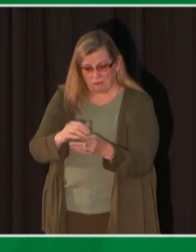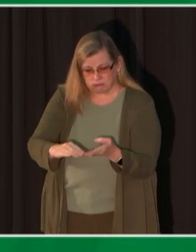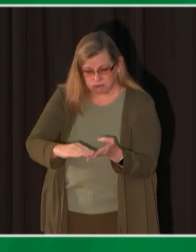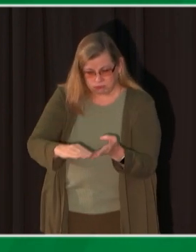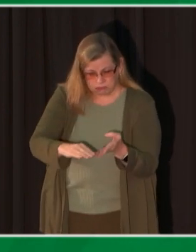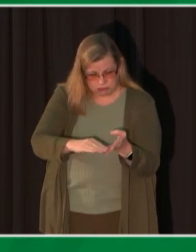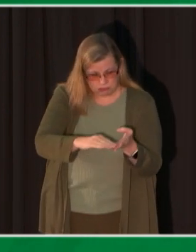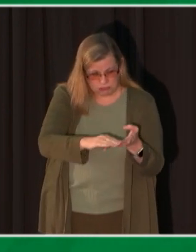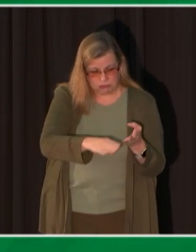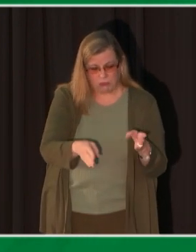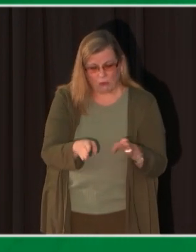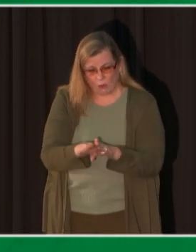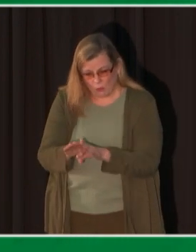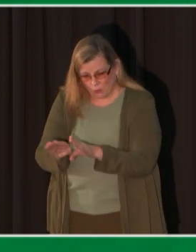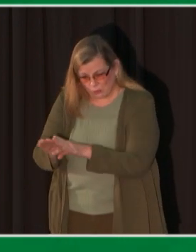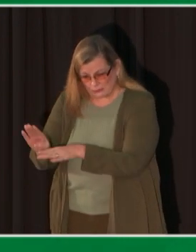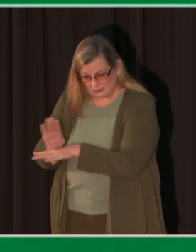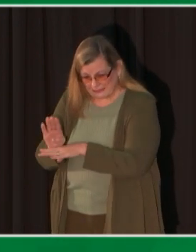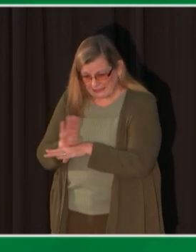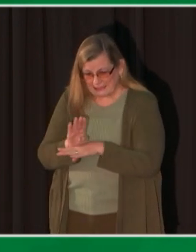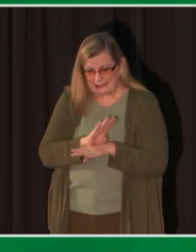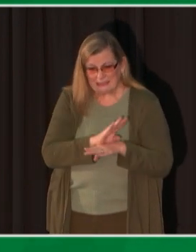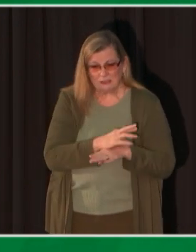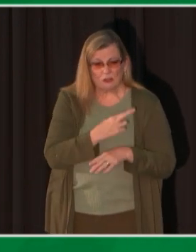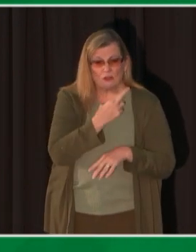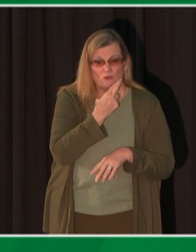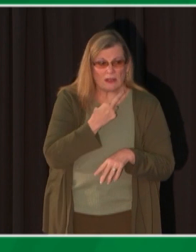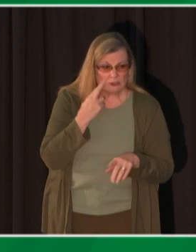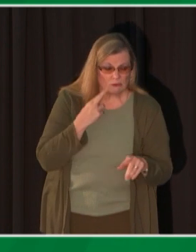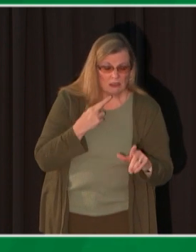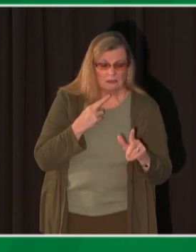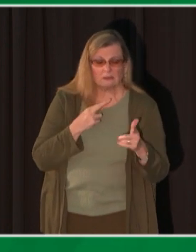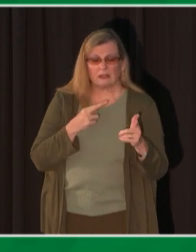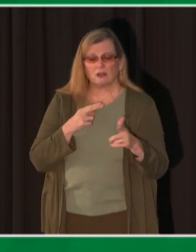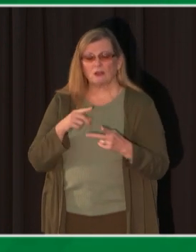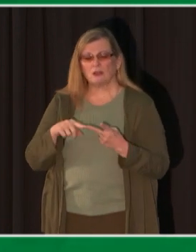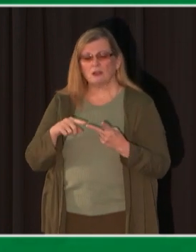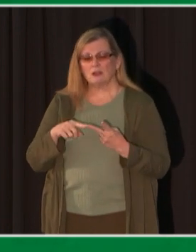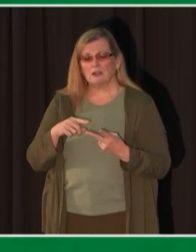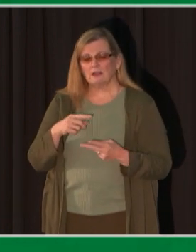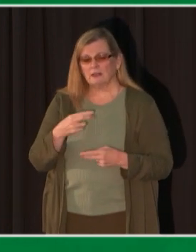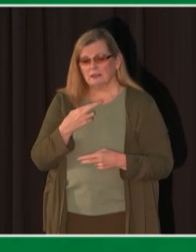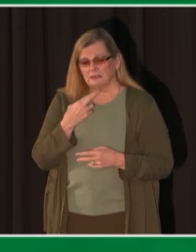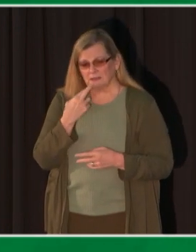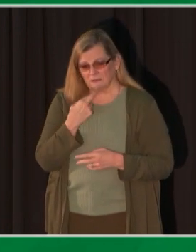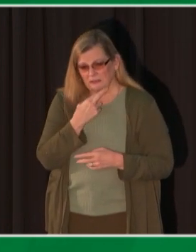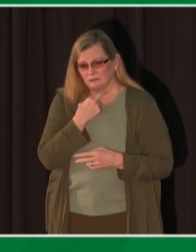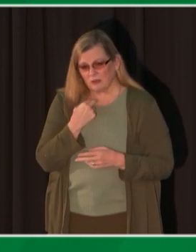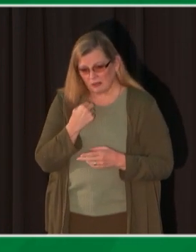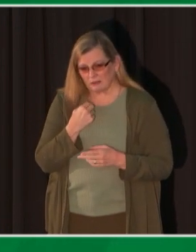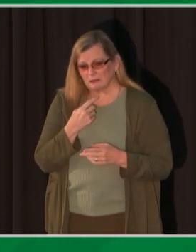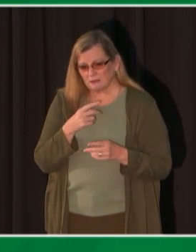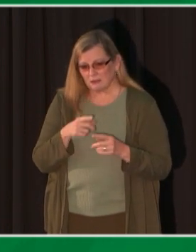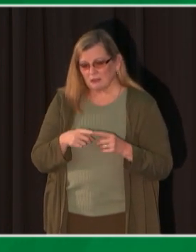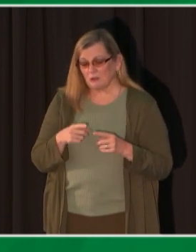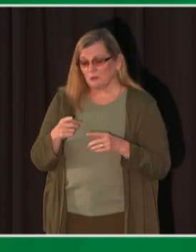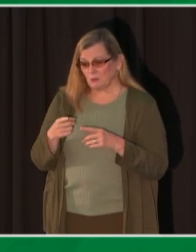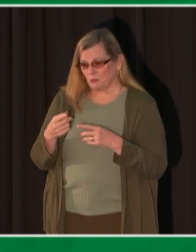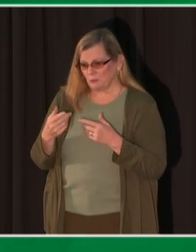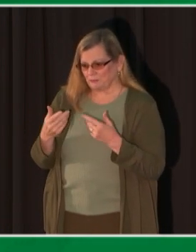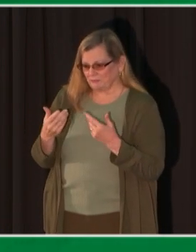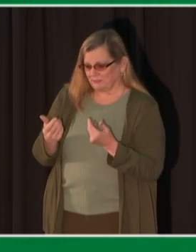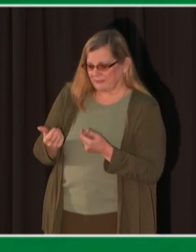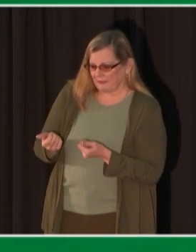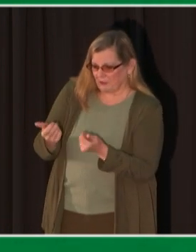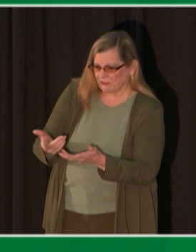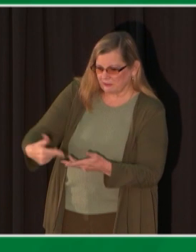closures, later bar and restaurant closures, later essential business closures, you can see